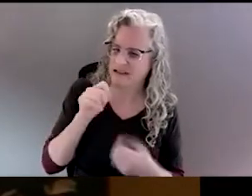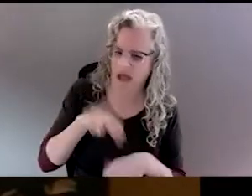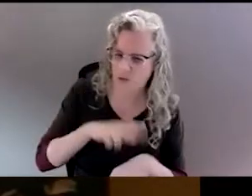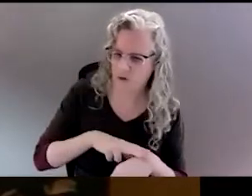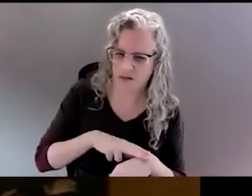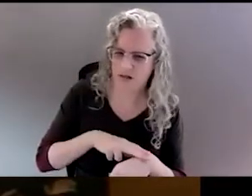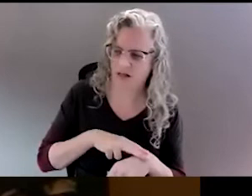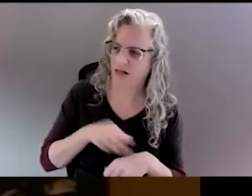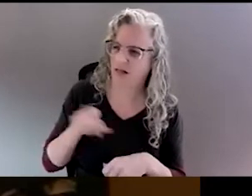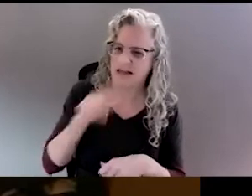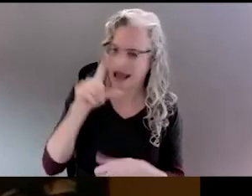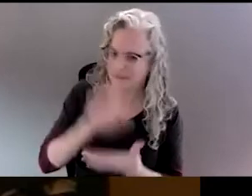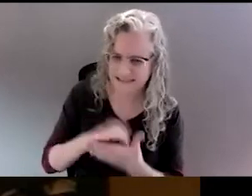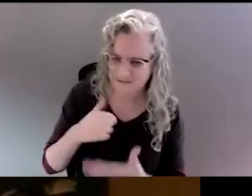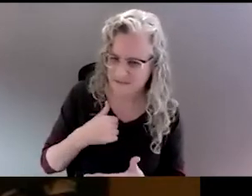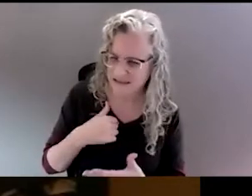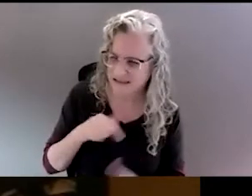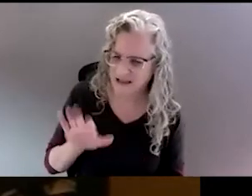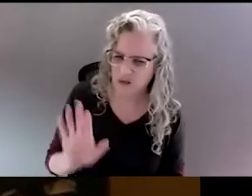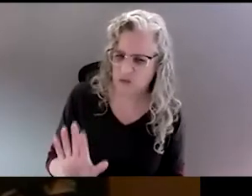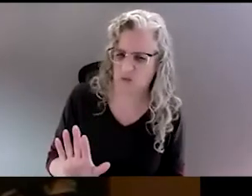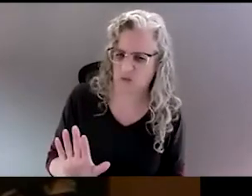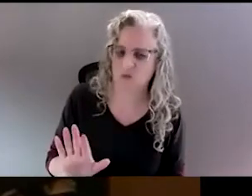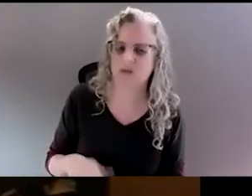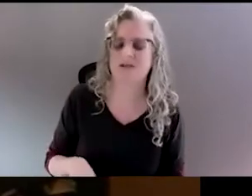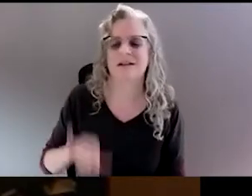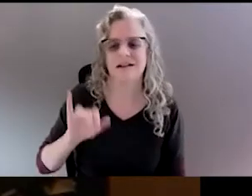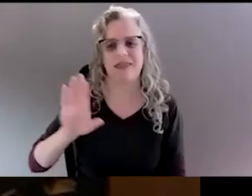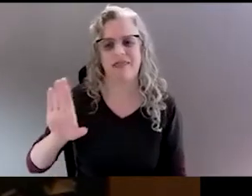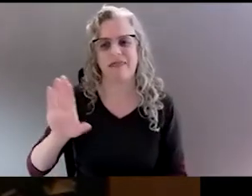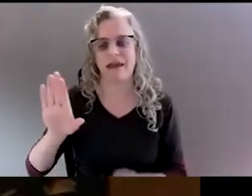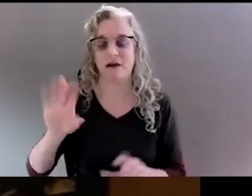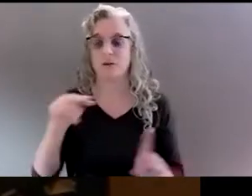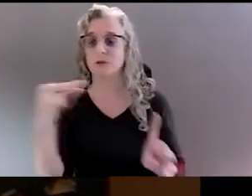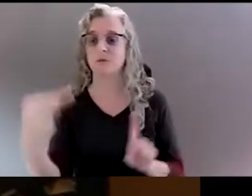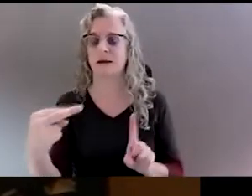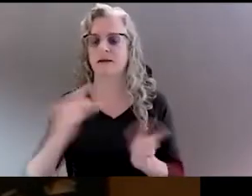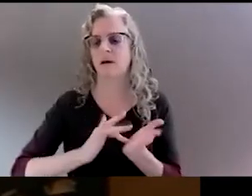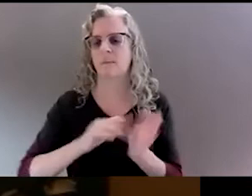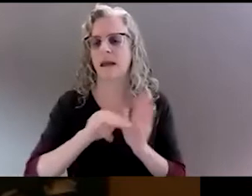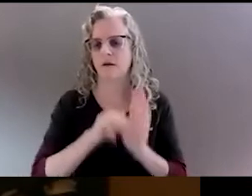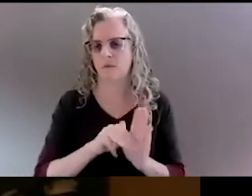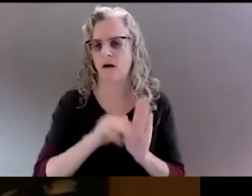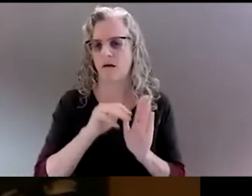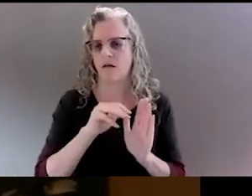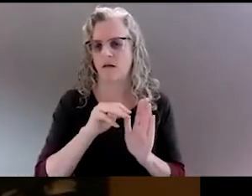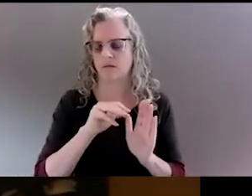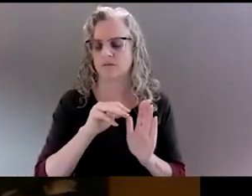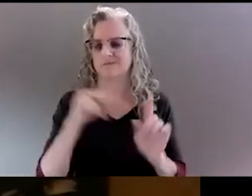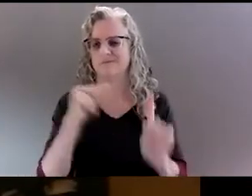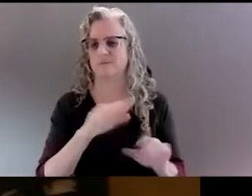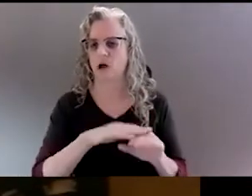that that is from their lens of the medical model of disability, as well as being a Black queer